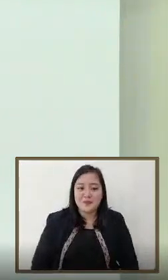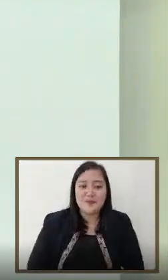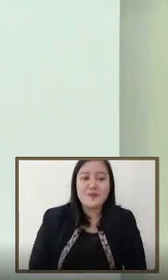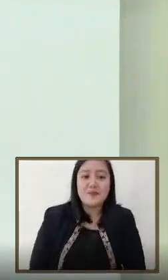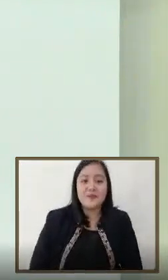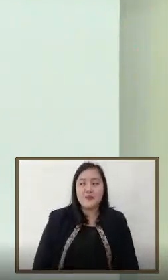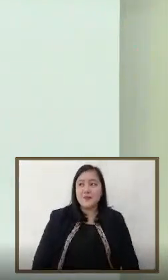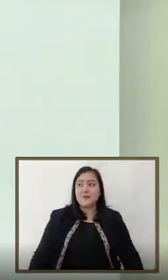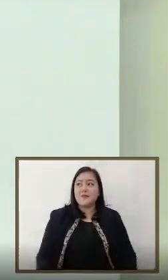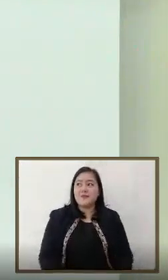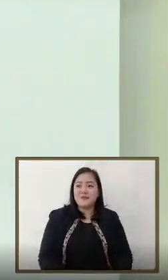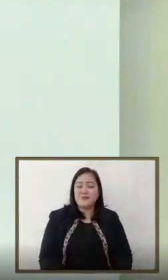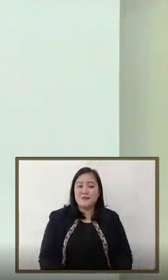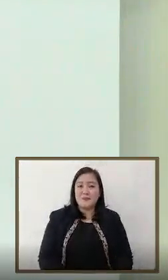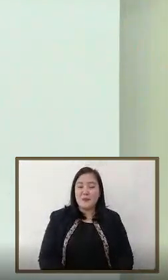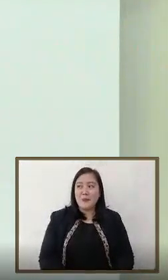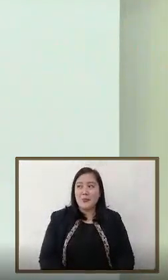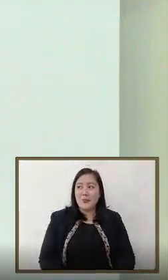Amen, Ponching.